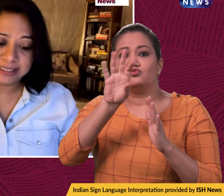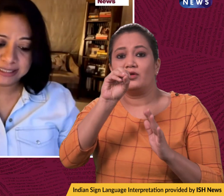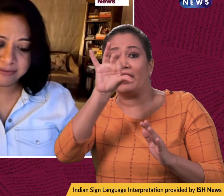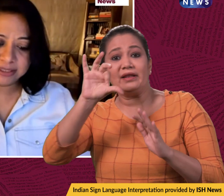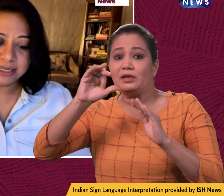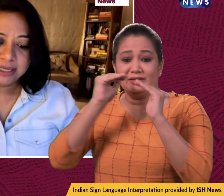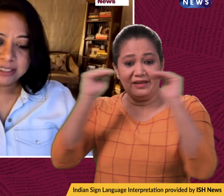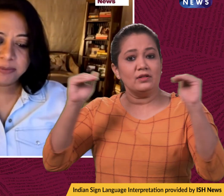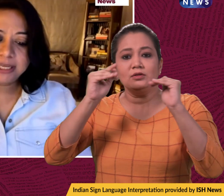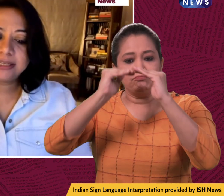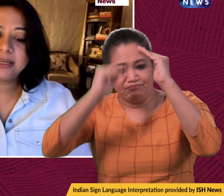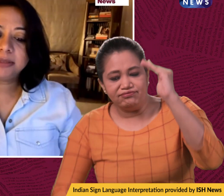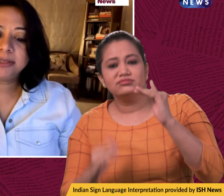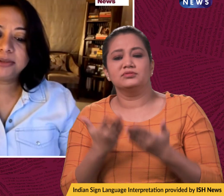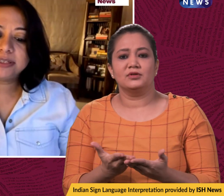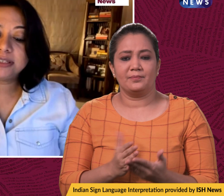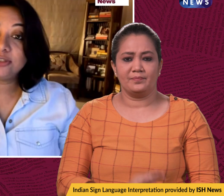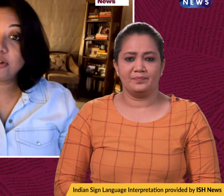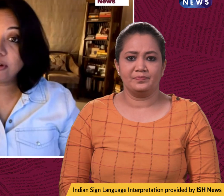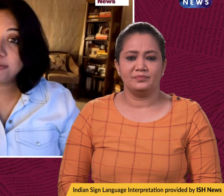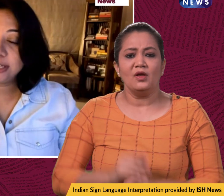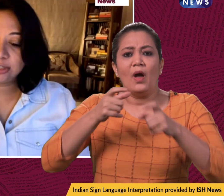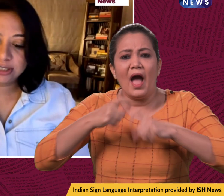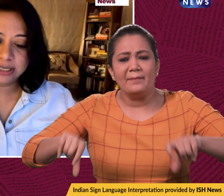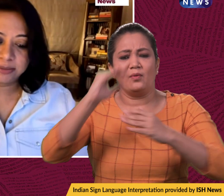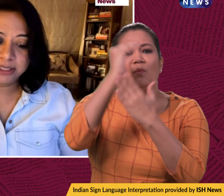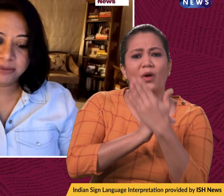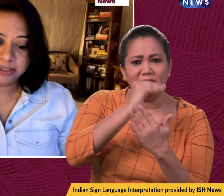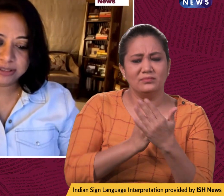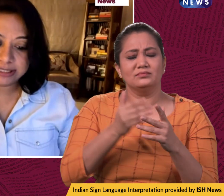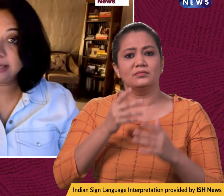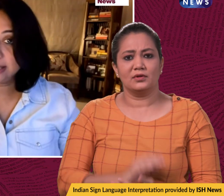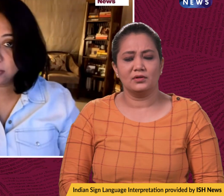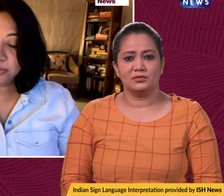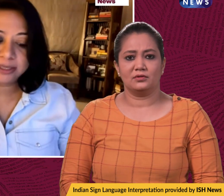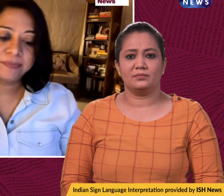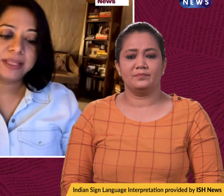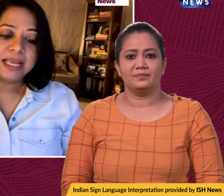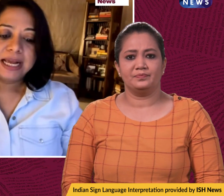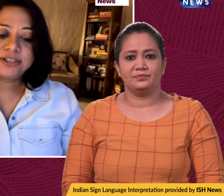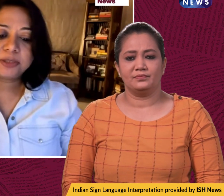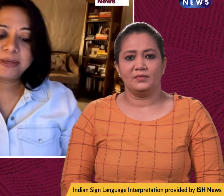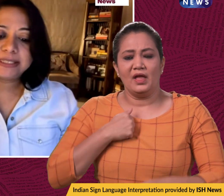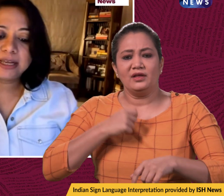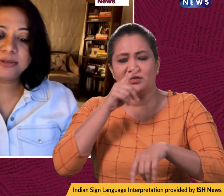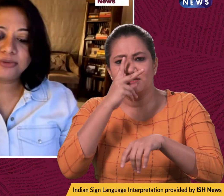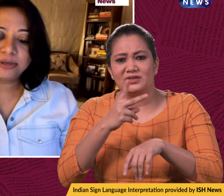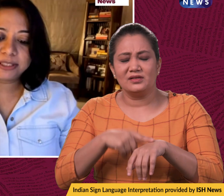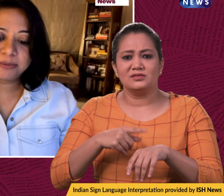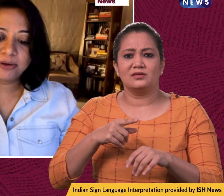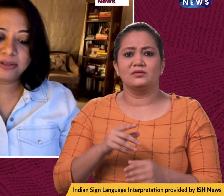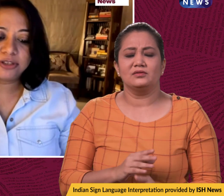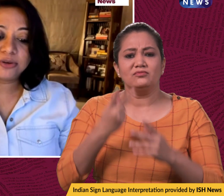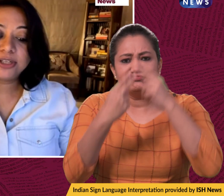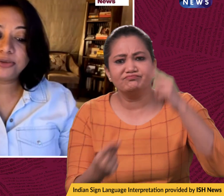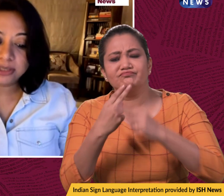2019 levels. Speaking at the Ahmedabad University's convocation ceremony, he went on to say and I'm quoting, I just spent time in rural